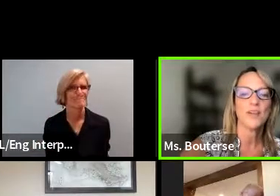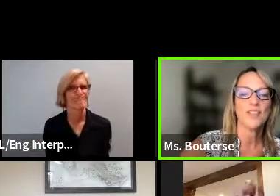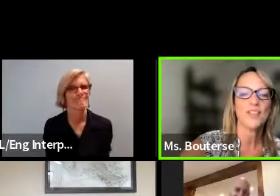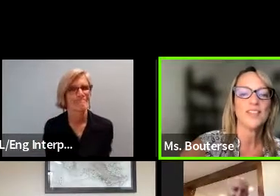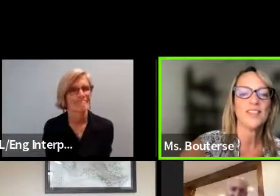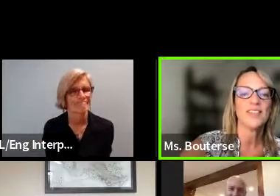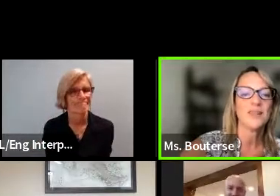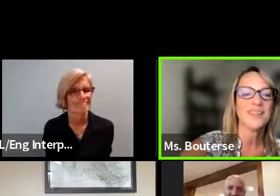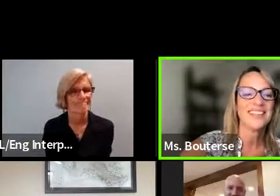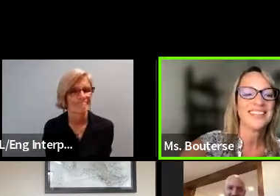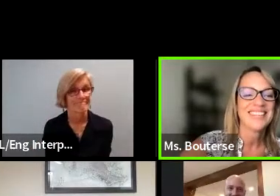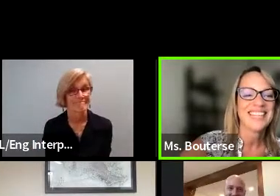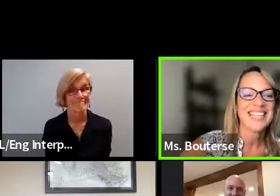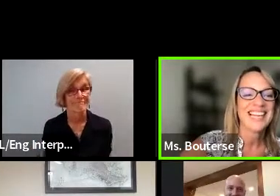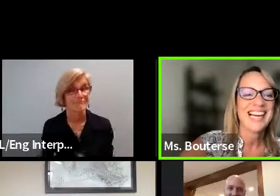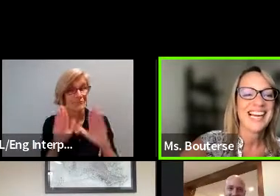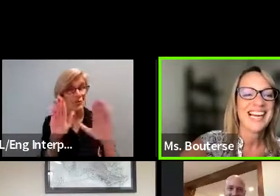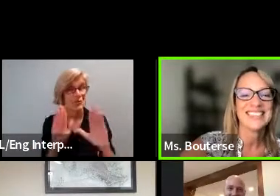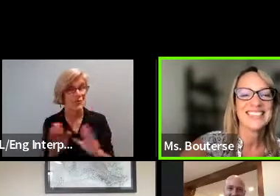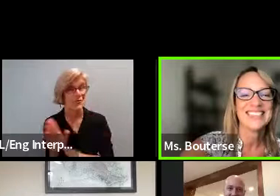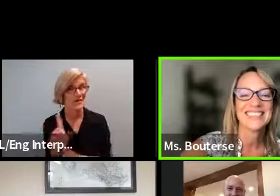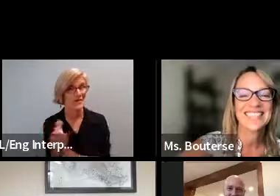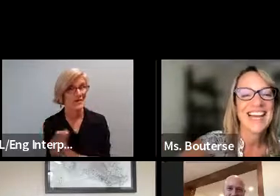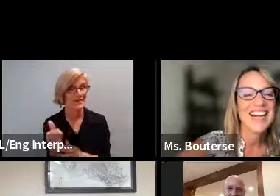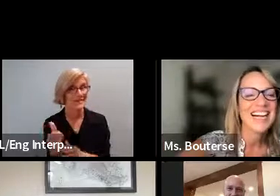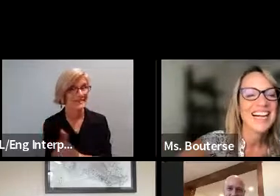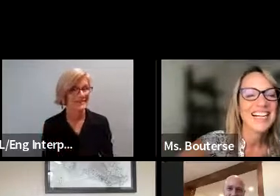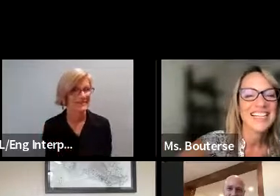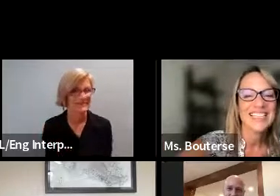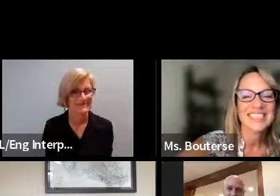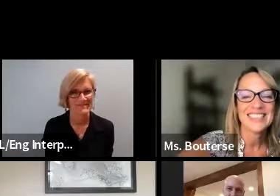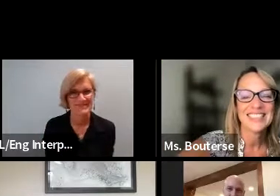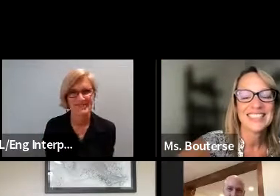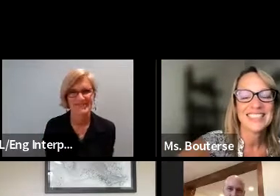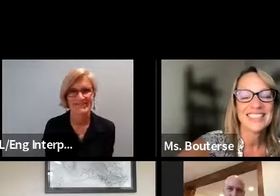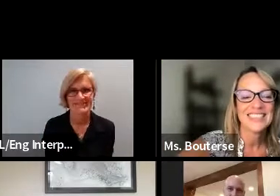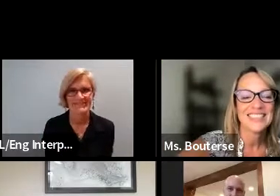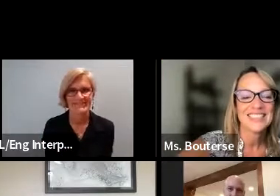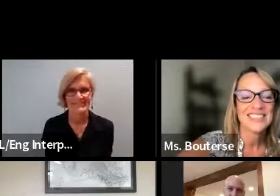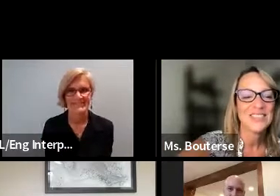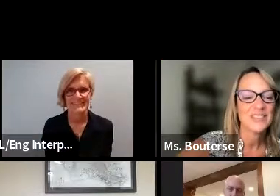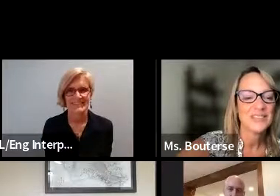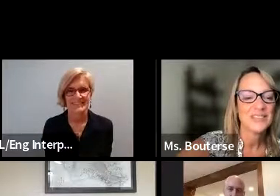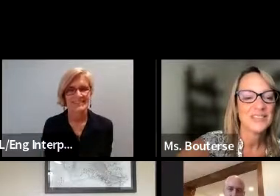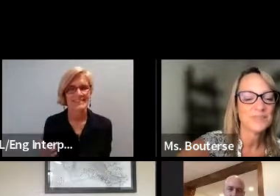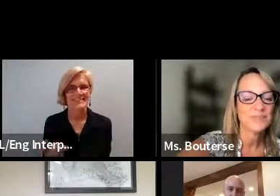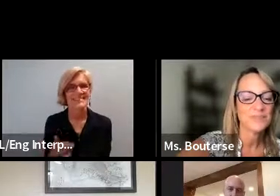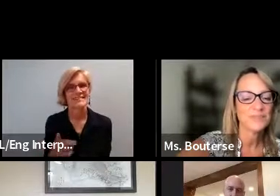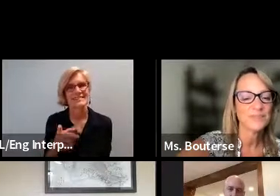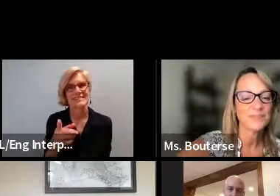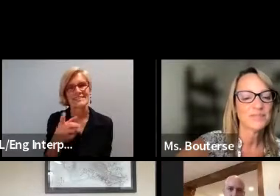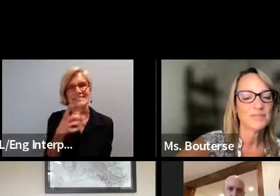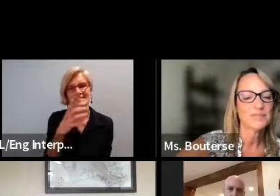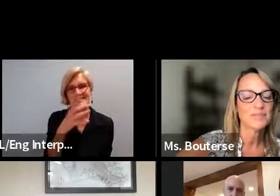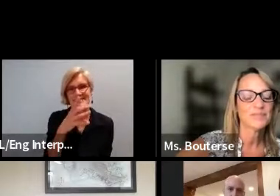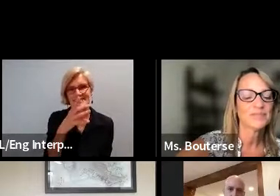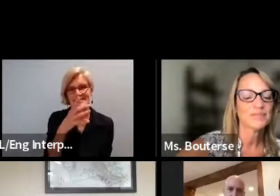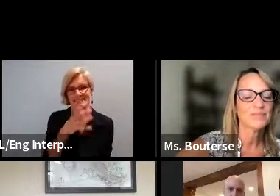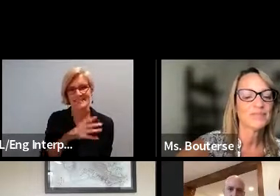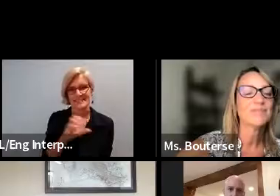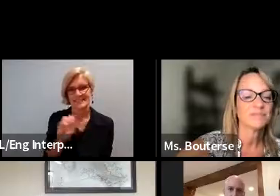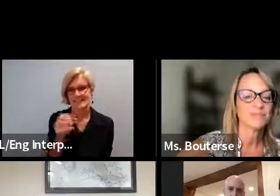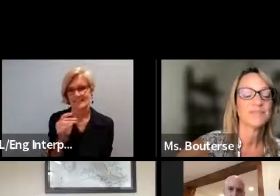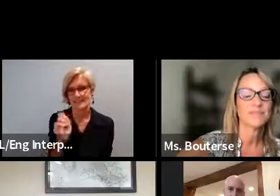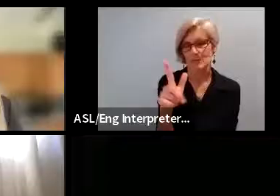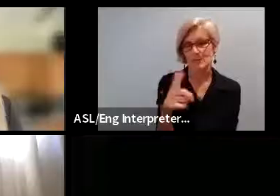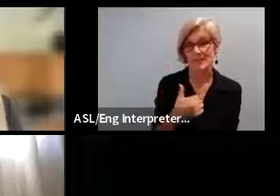Great questions. Excellent question. Frau Brown and Principal Bowders, I have a few running feet from earlier